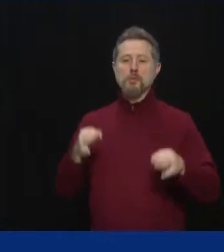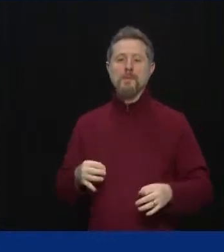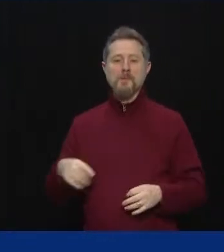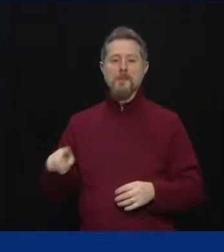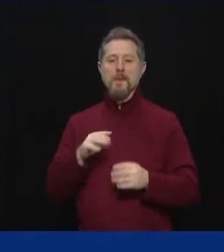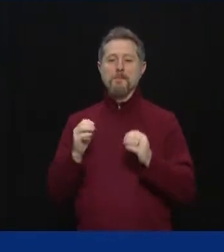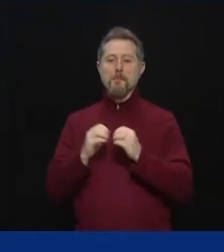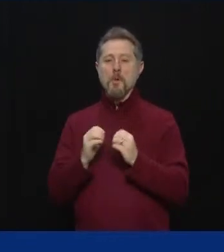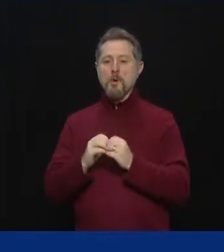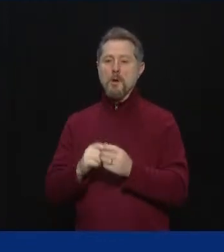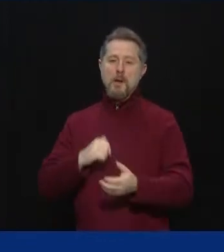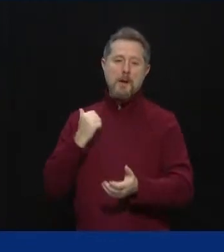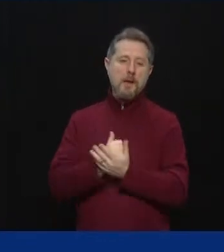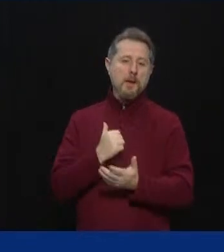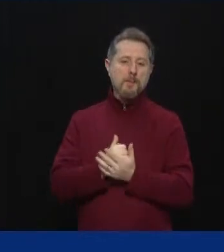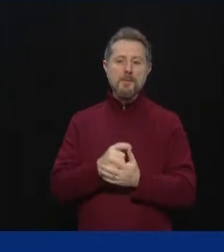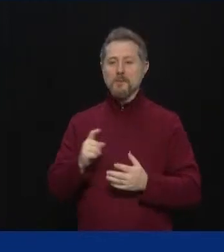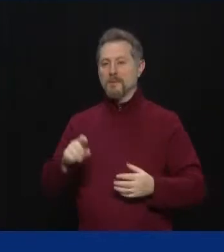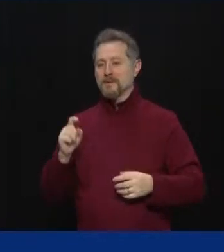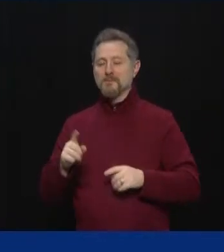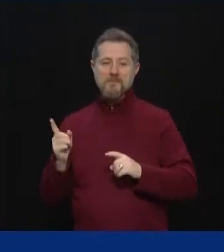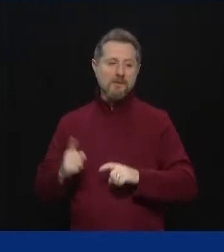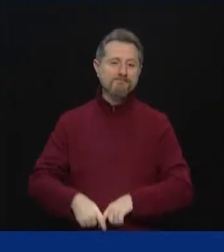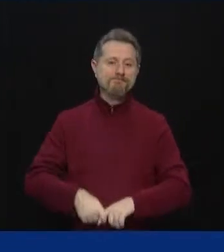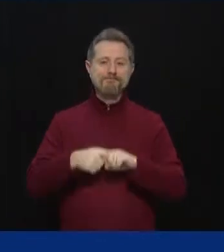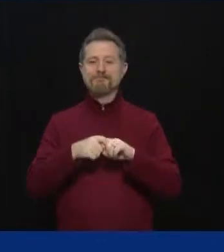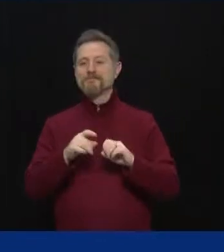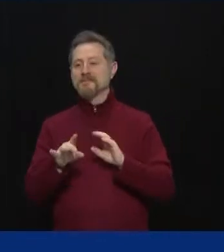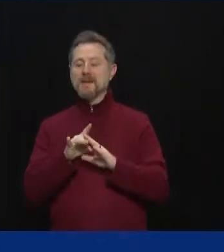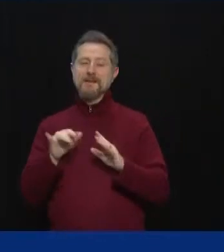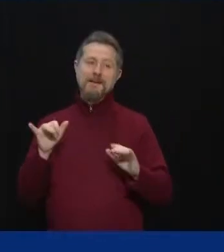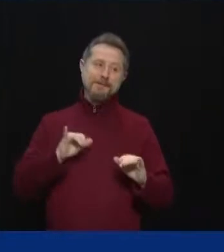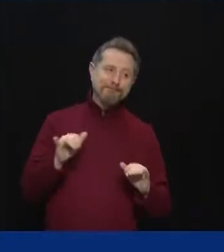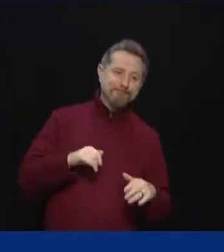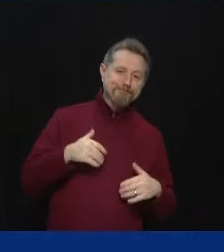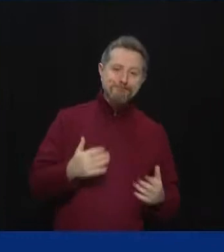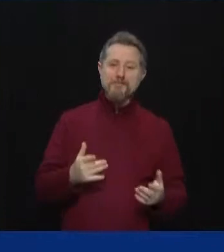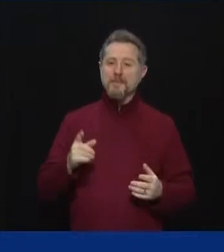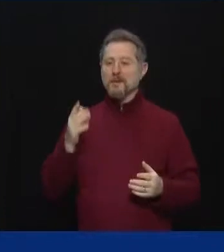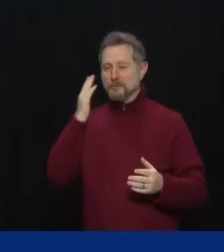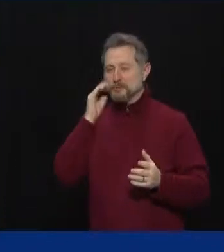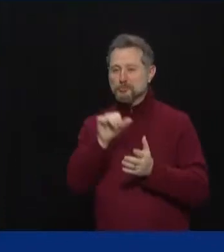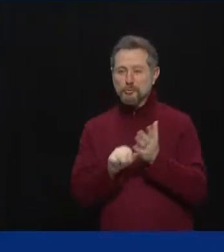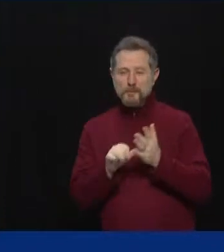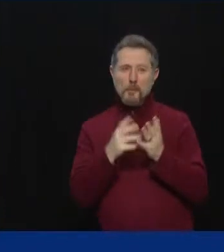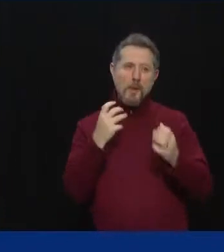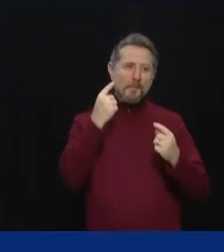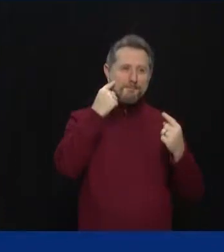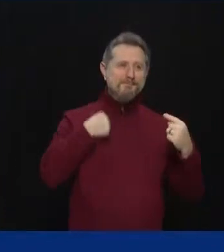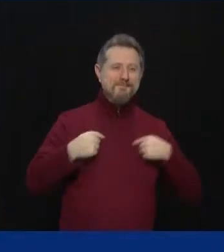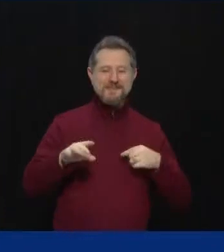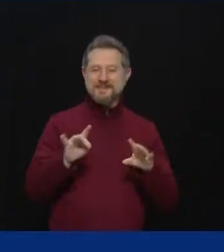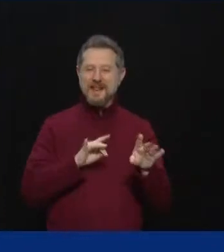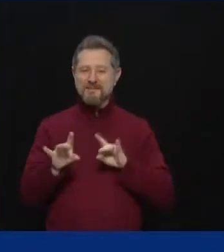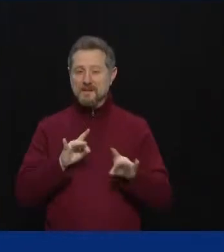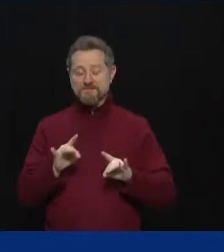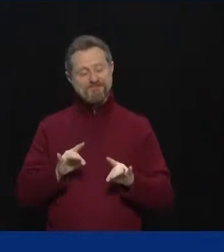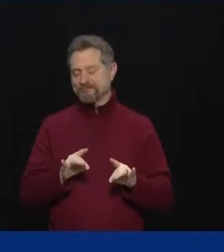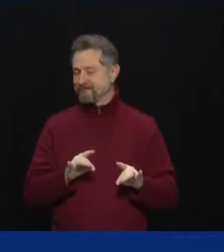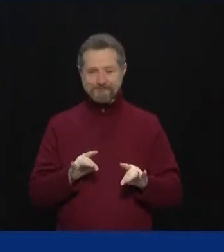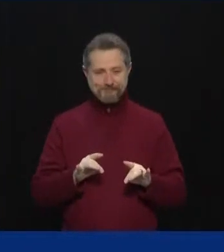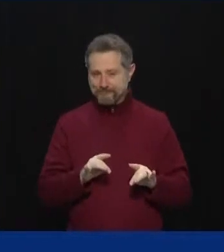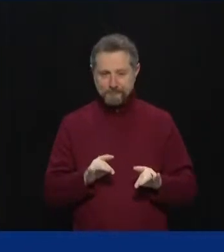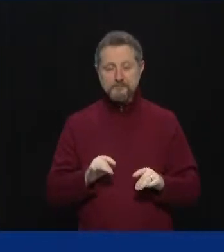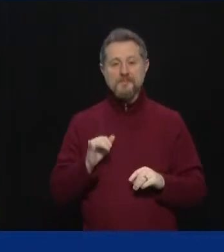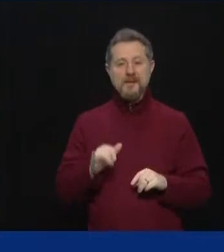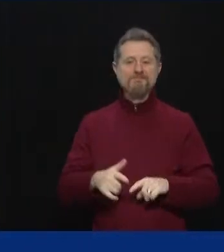their health care. They had to suspend their elective surgery. So here's what we did. We first of all, to deal